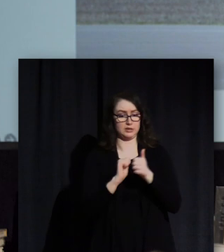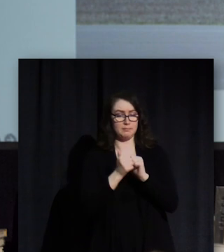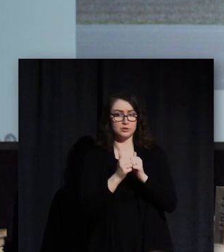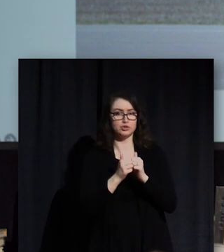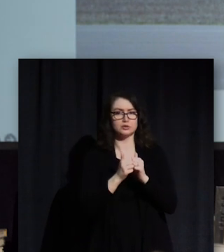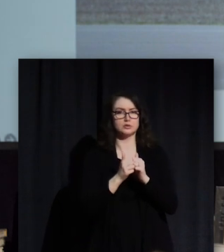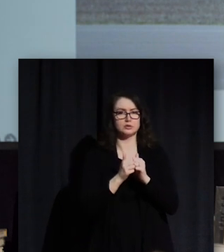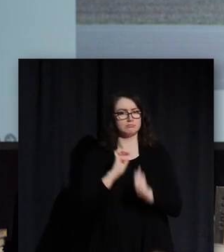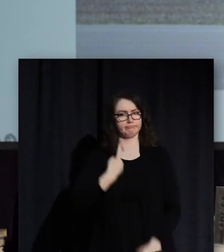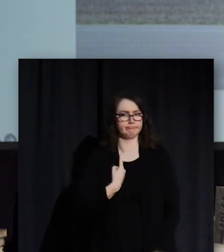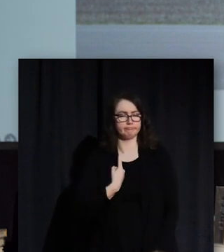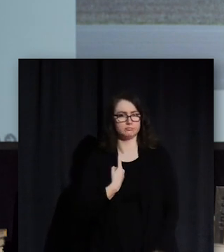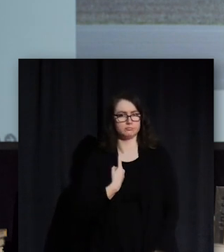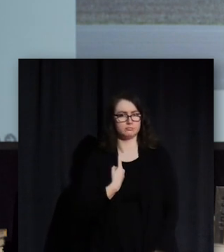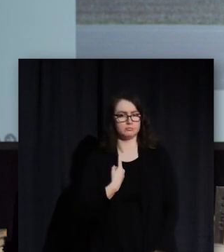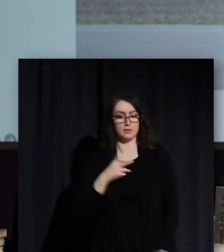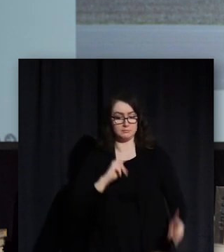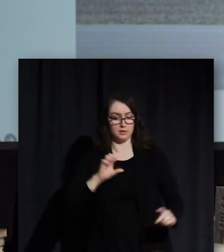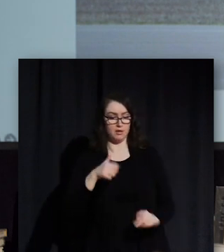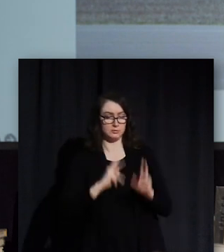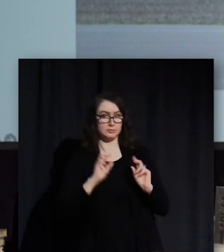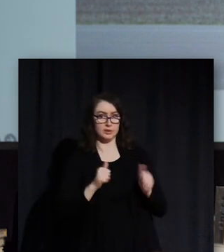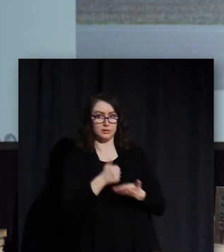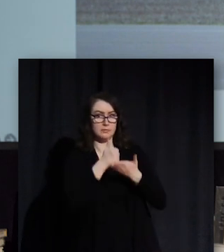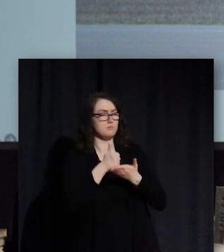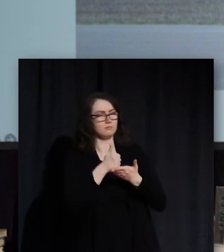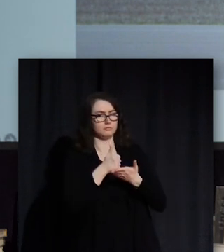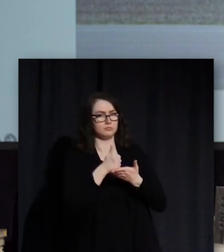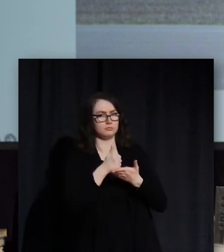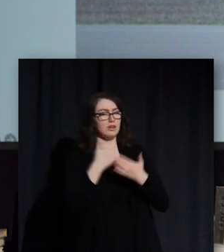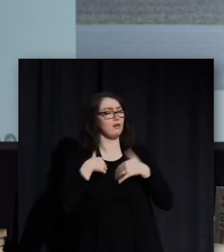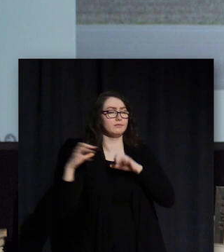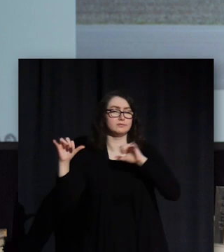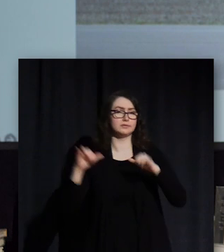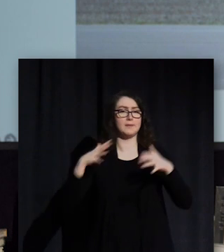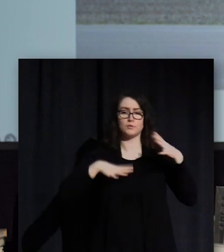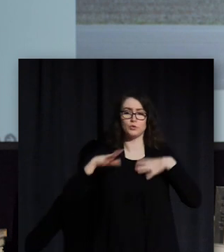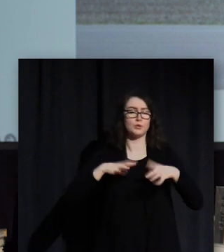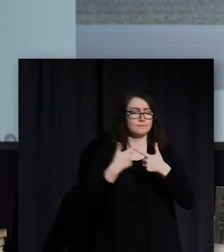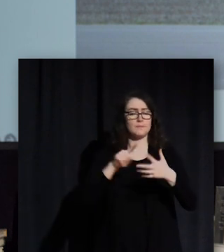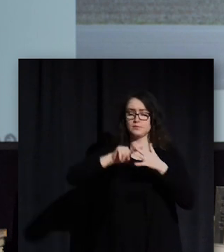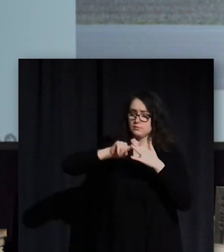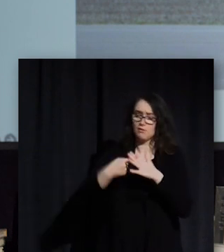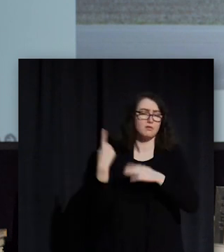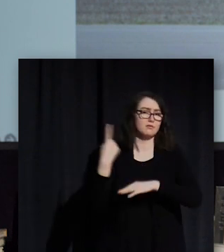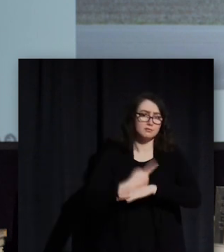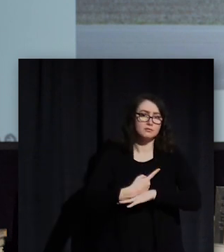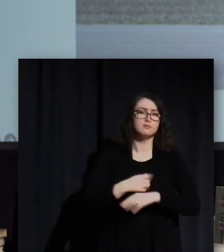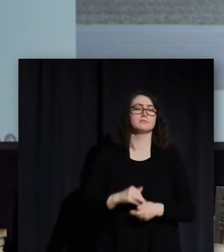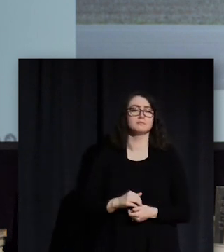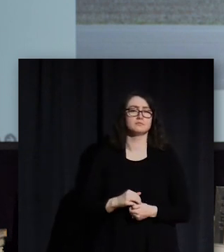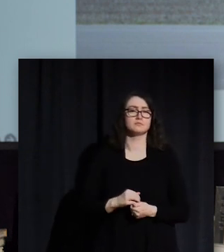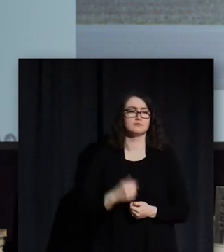That means no one can help me along the way. I'm wearing the same t-shirt, shorts, and socks that I started in. I'm living